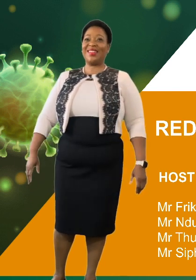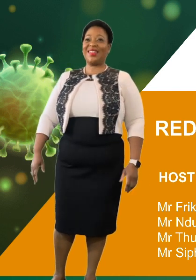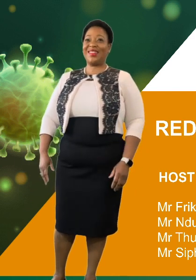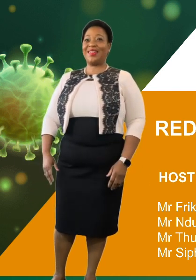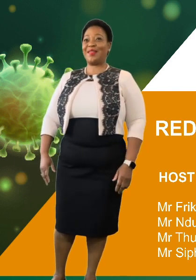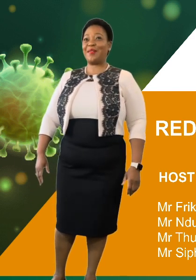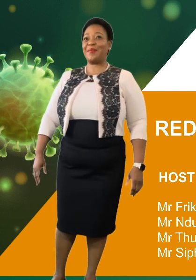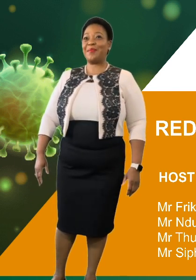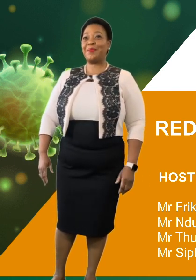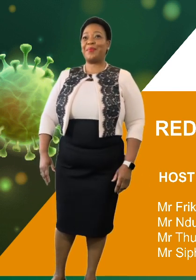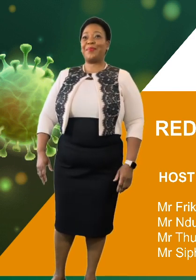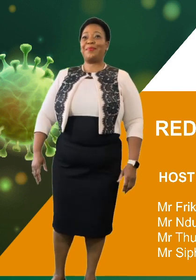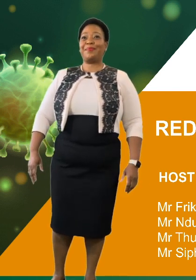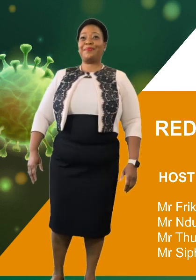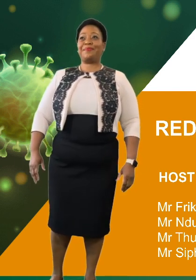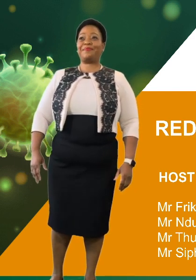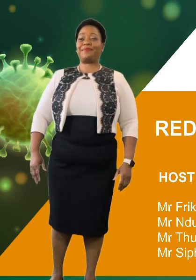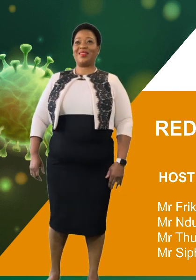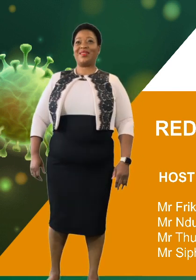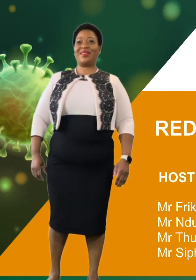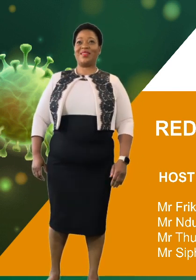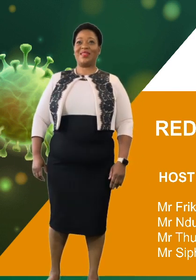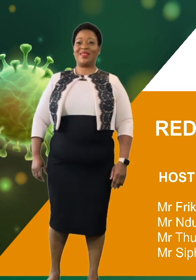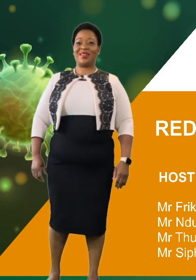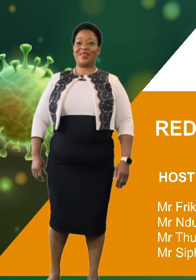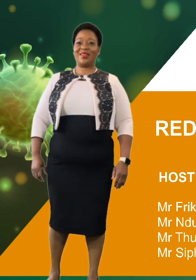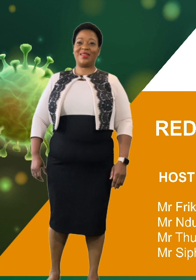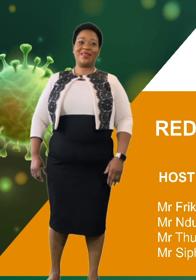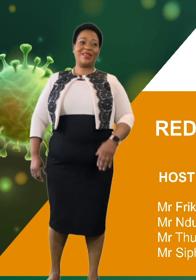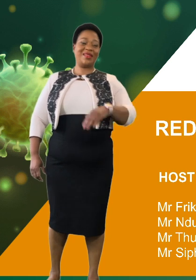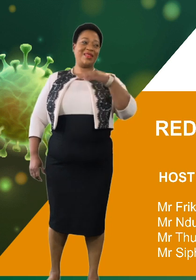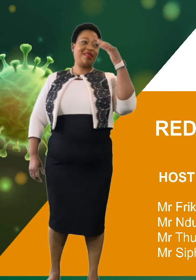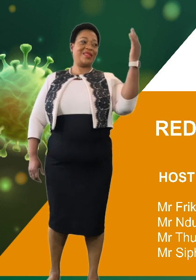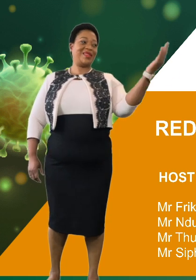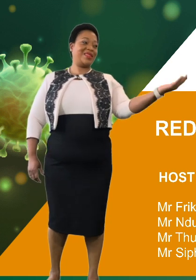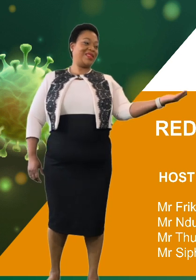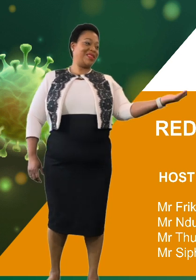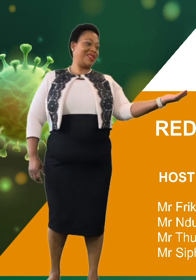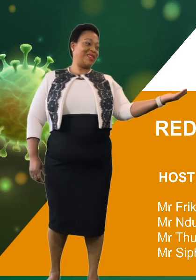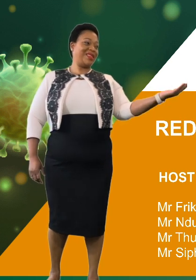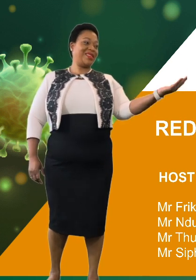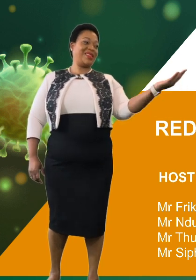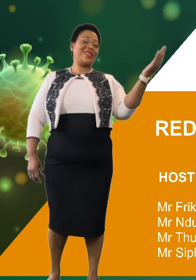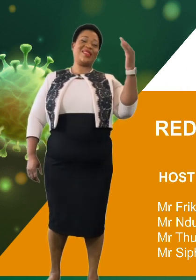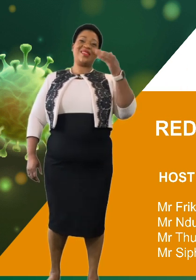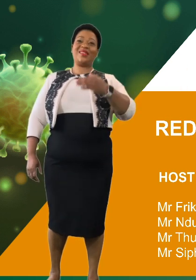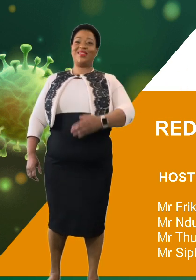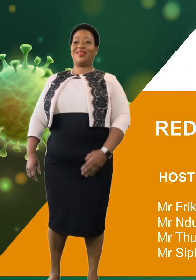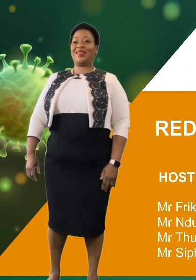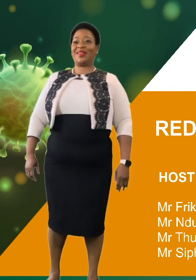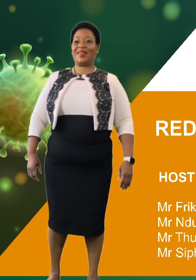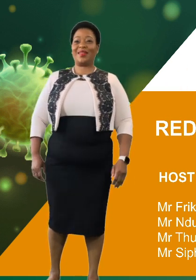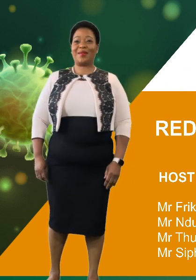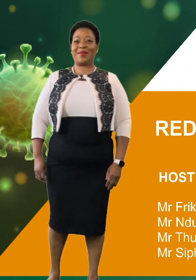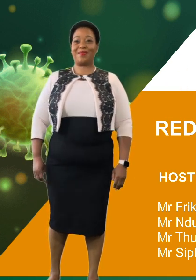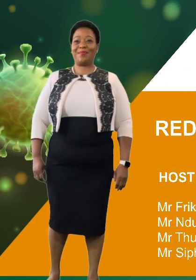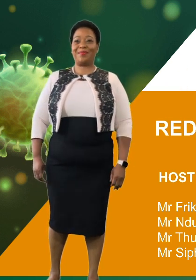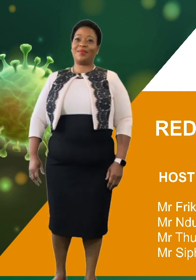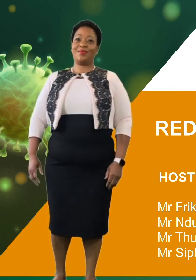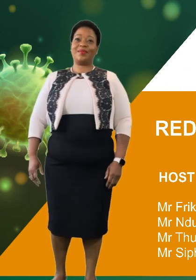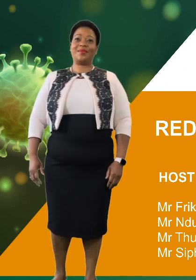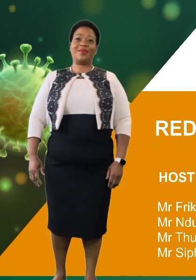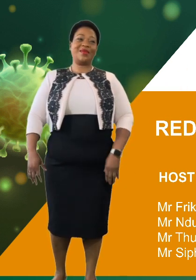good, Neville. I really don't intend to take too much time on the presentation itself. And as we said, as a